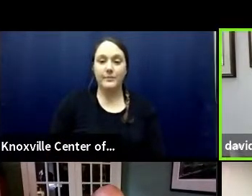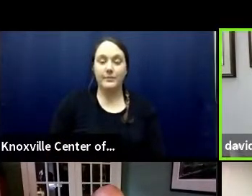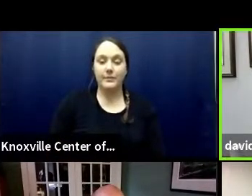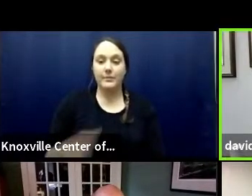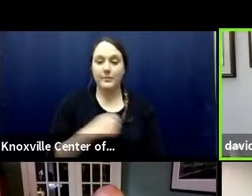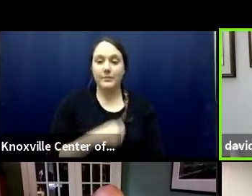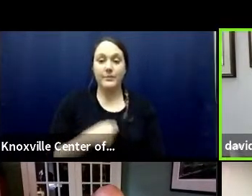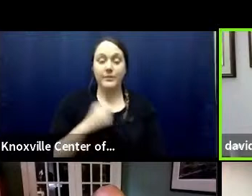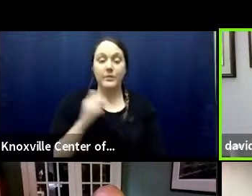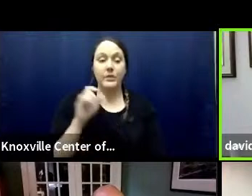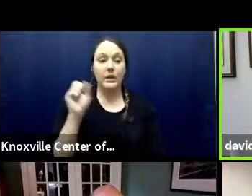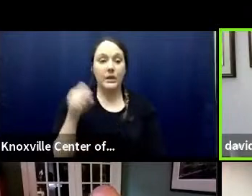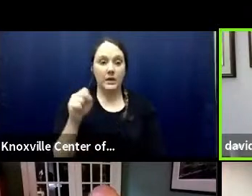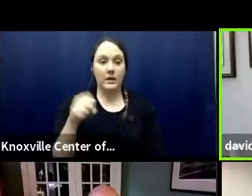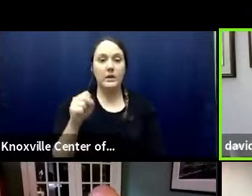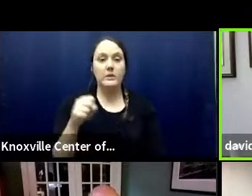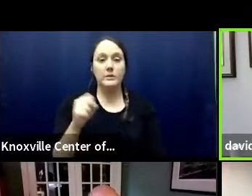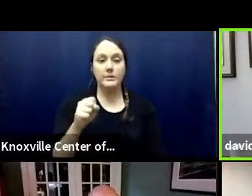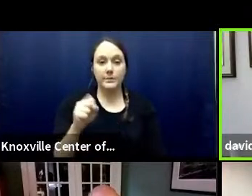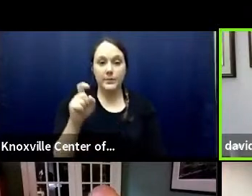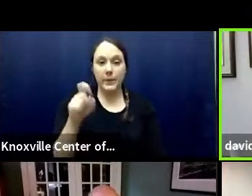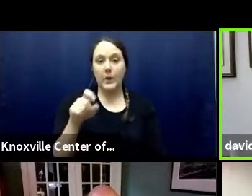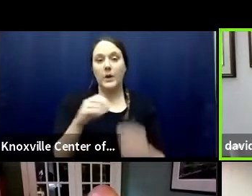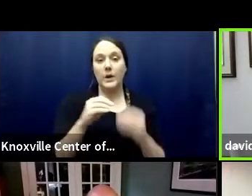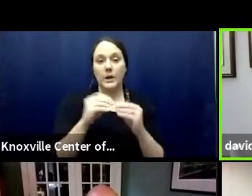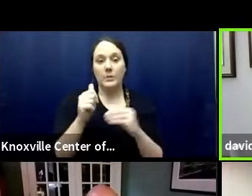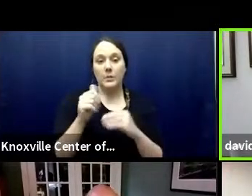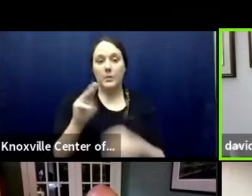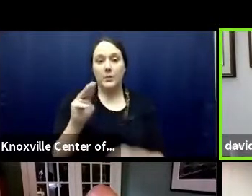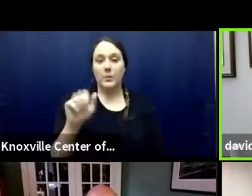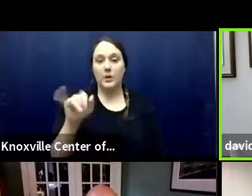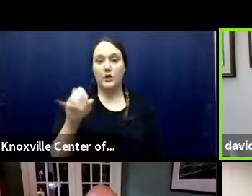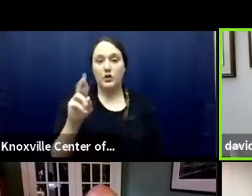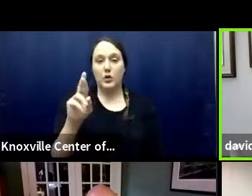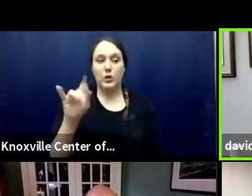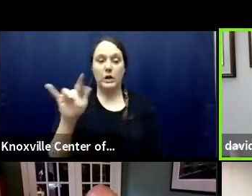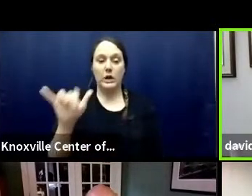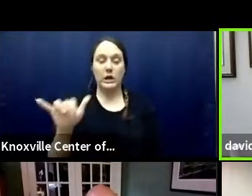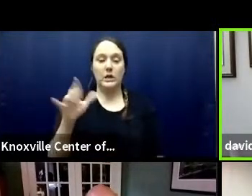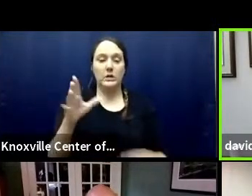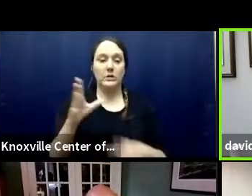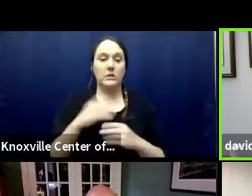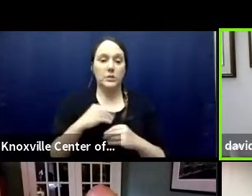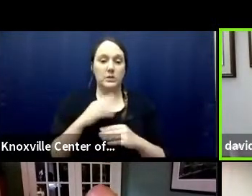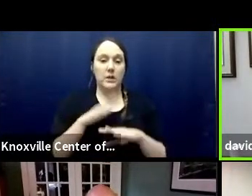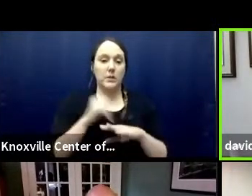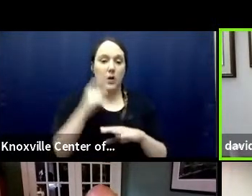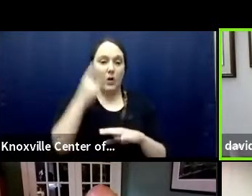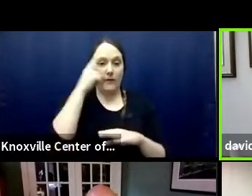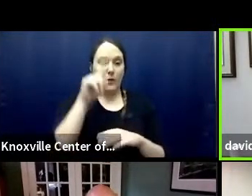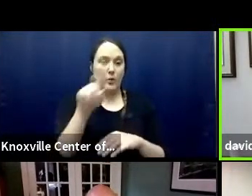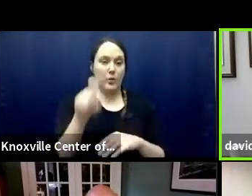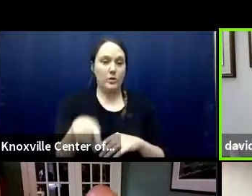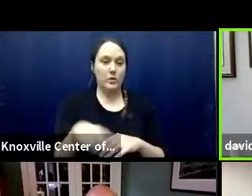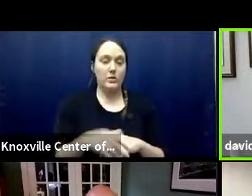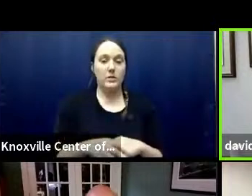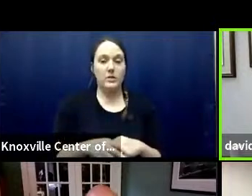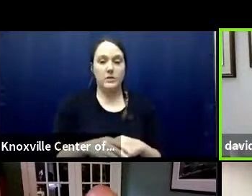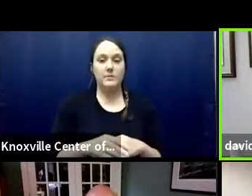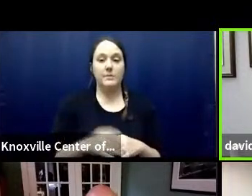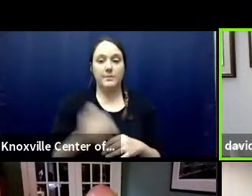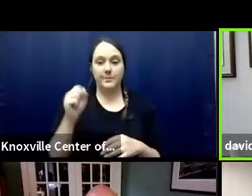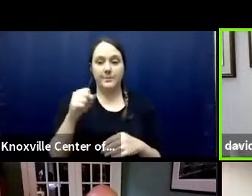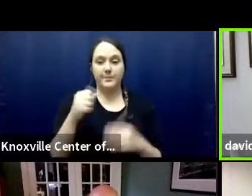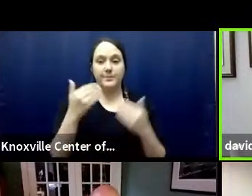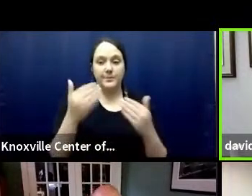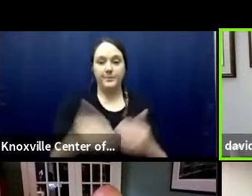Sorry. Yes, you do need a majority to accept calling the question, but yes,